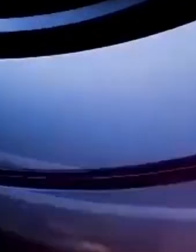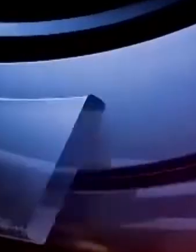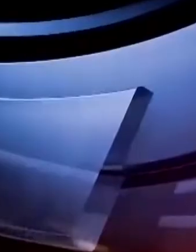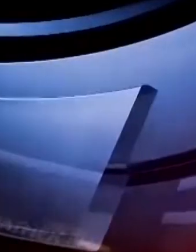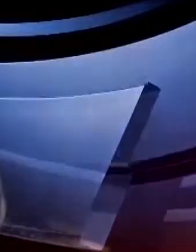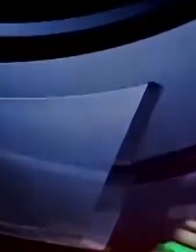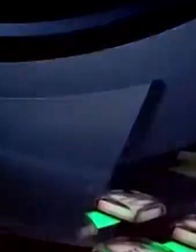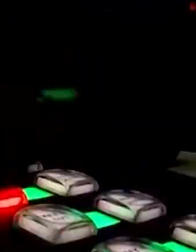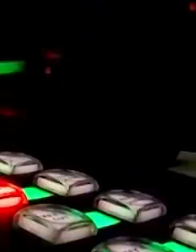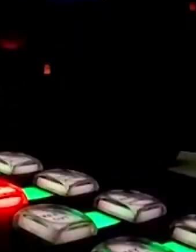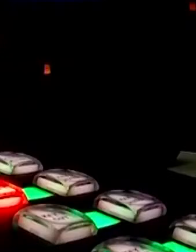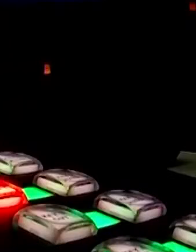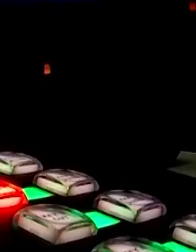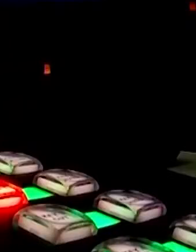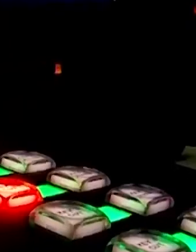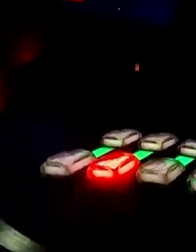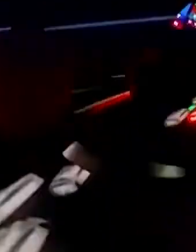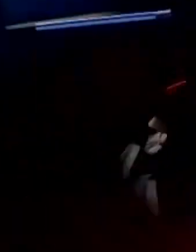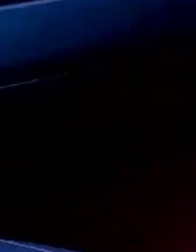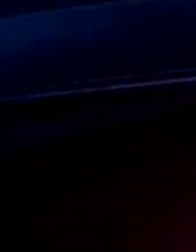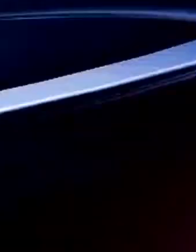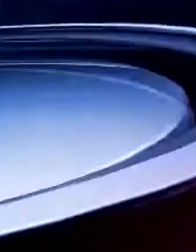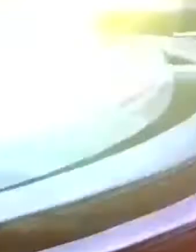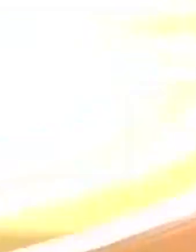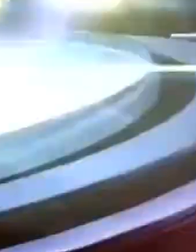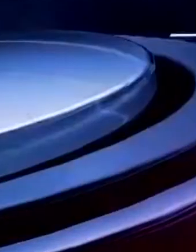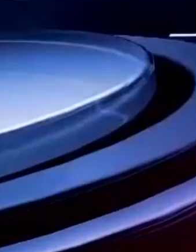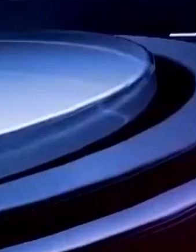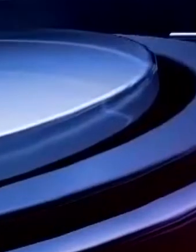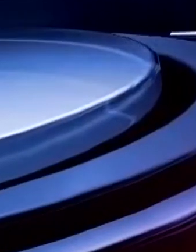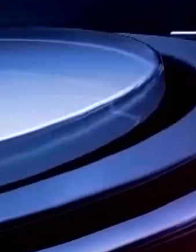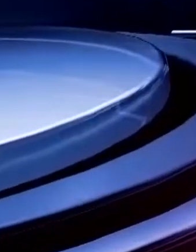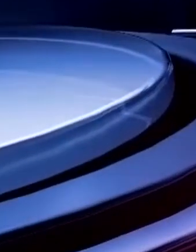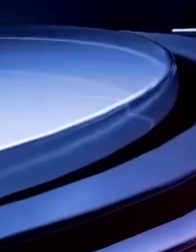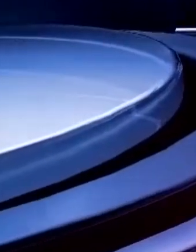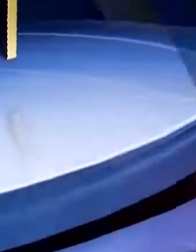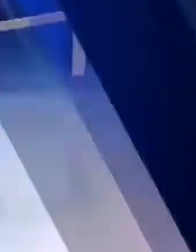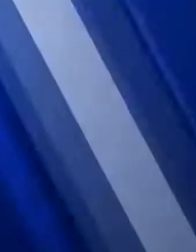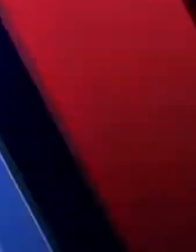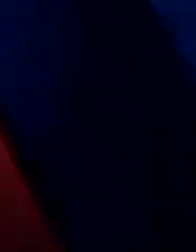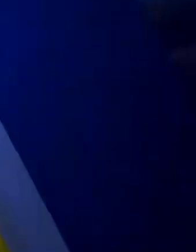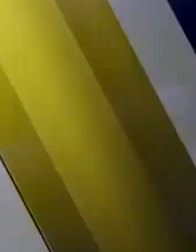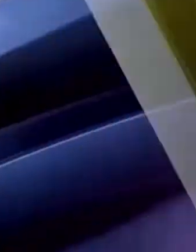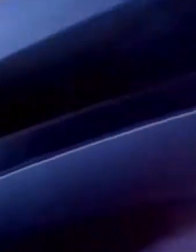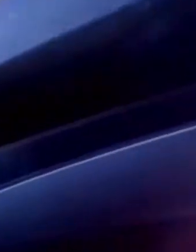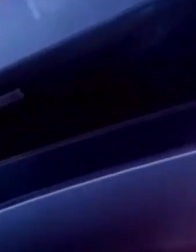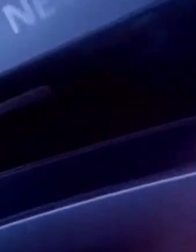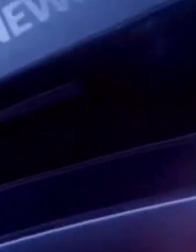Broadcasting from our studios in the Pine St. Michael, this is CBC News Night, starting now.